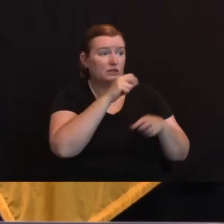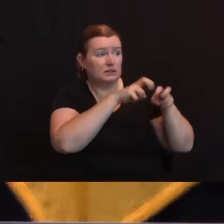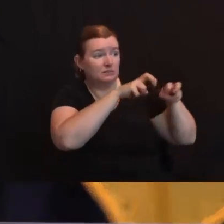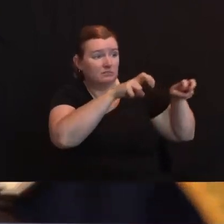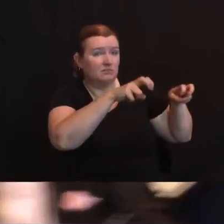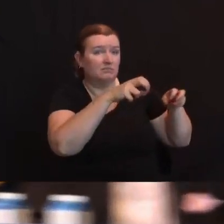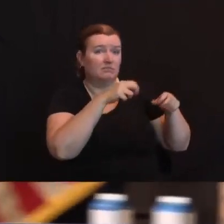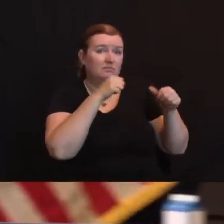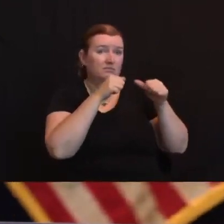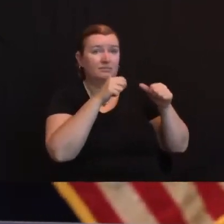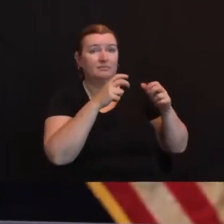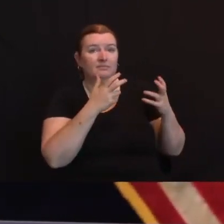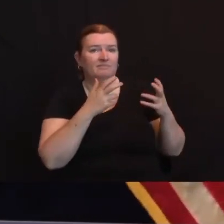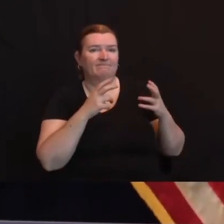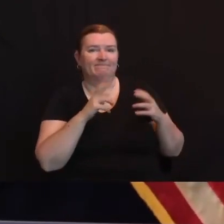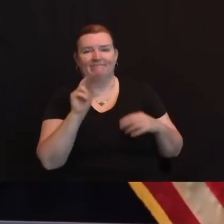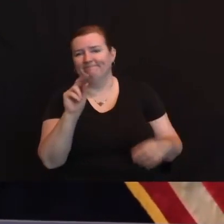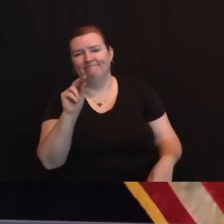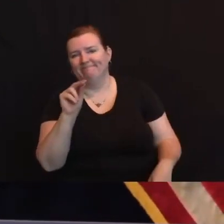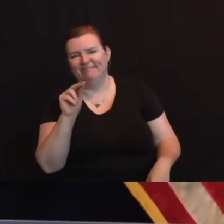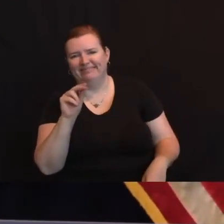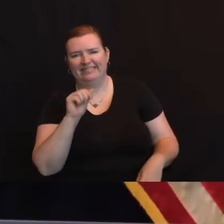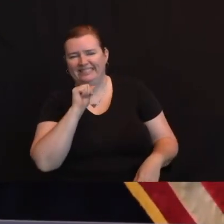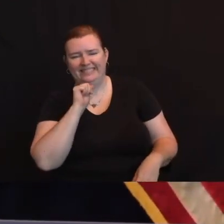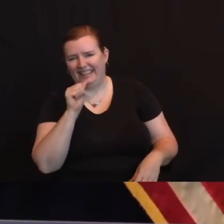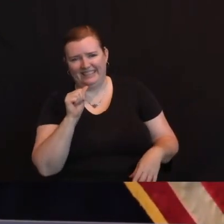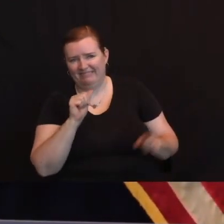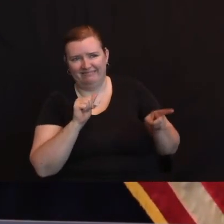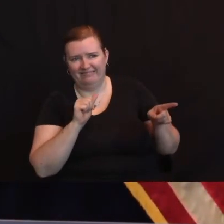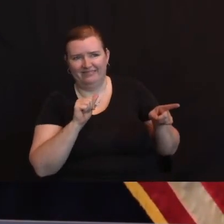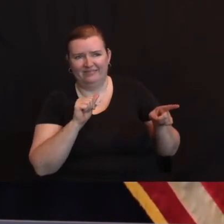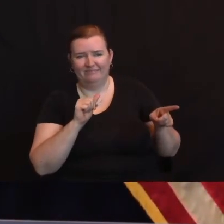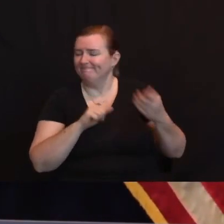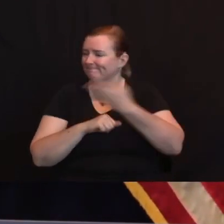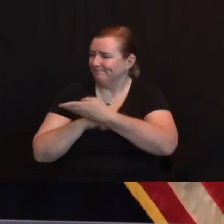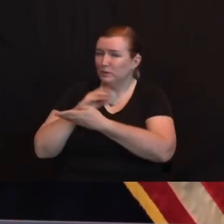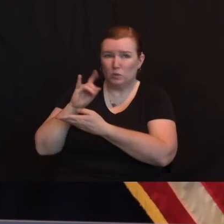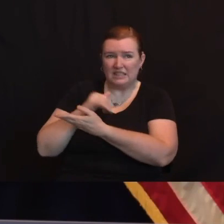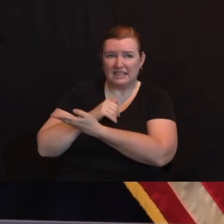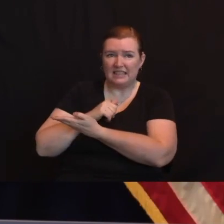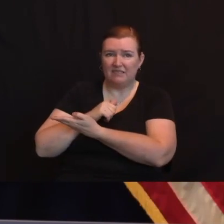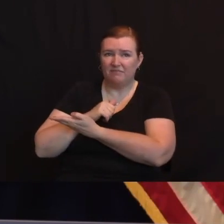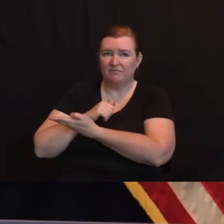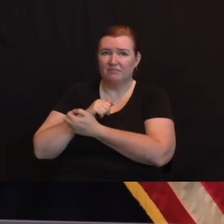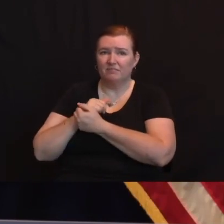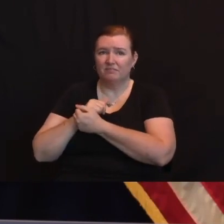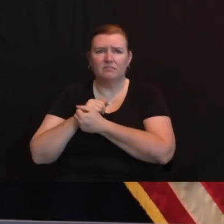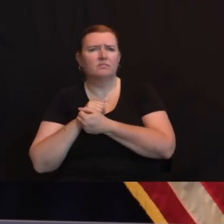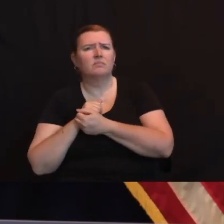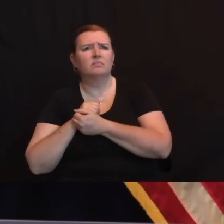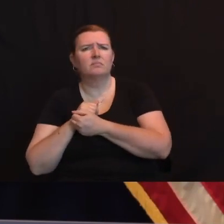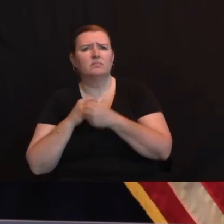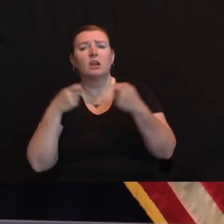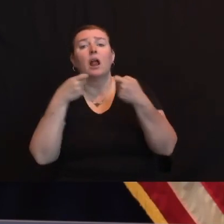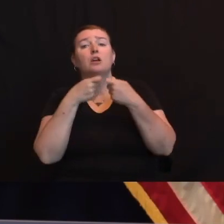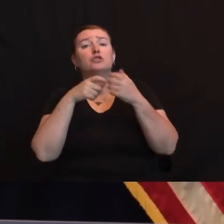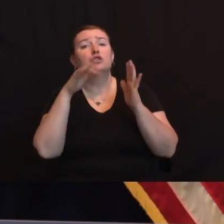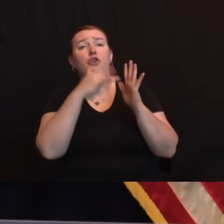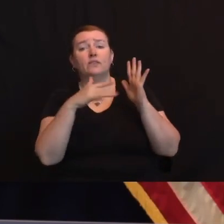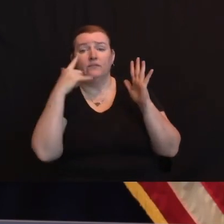Yeah, the electronic survey, I did not. I don't have my report. Our